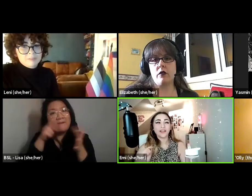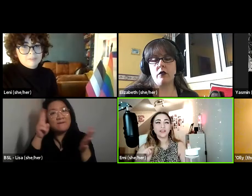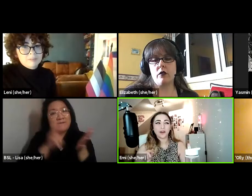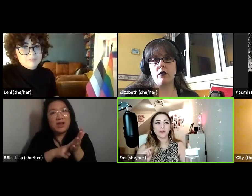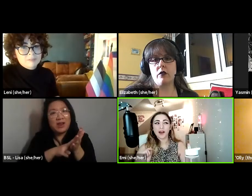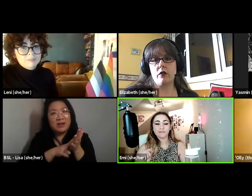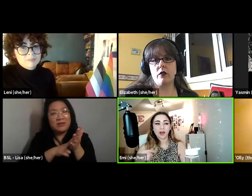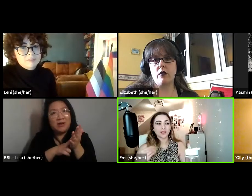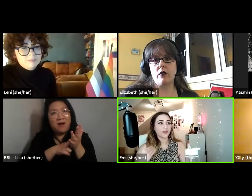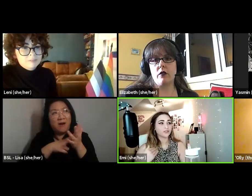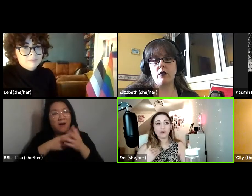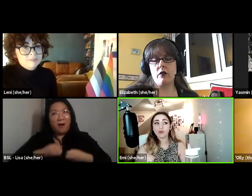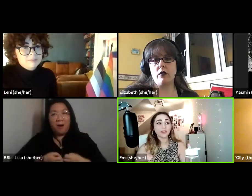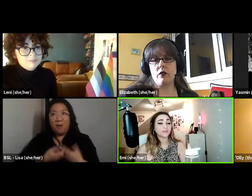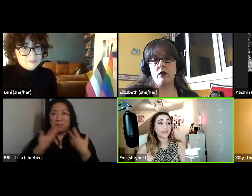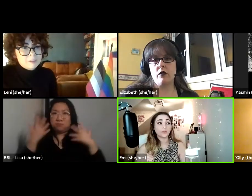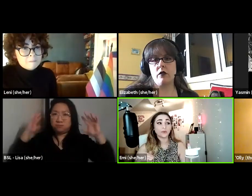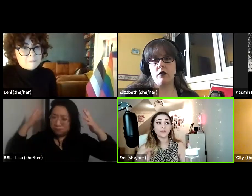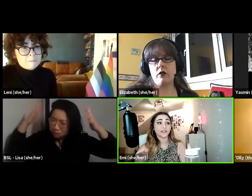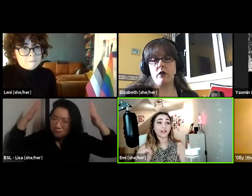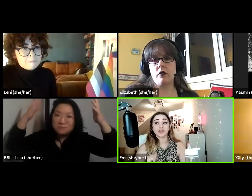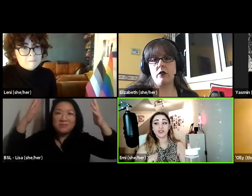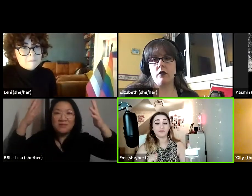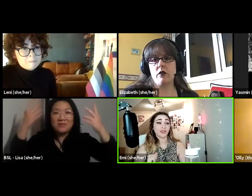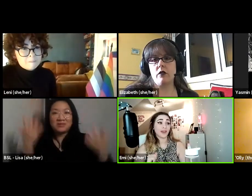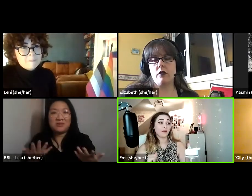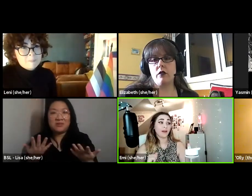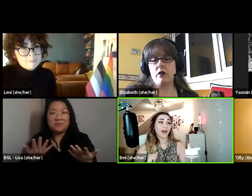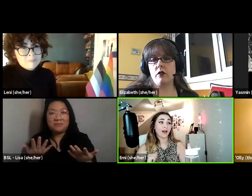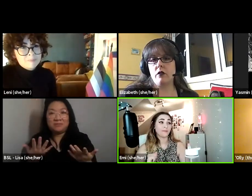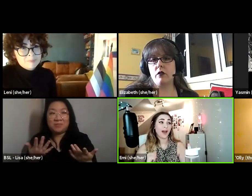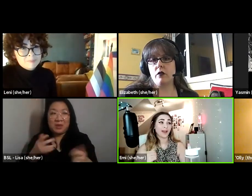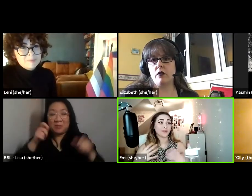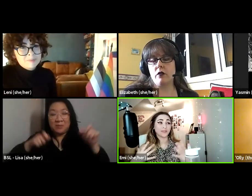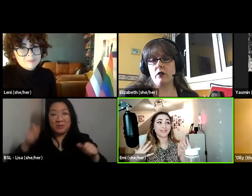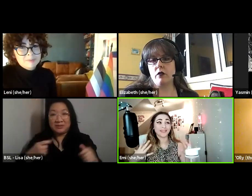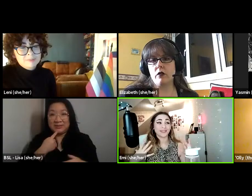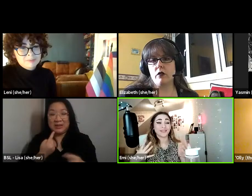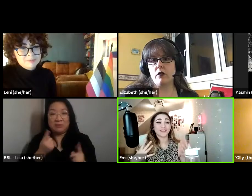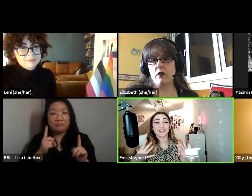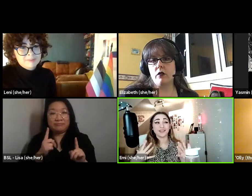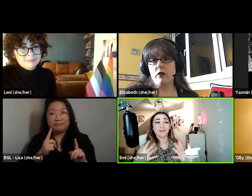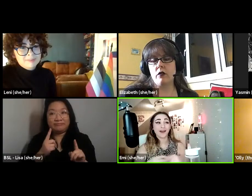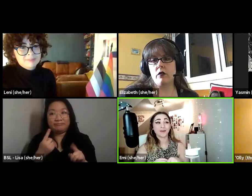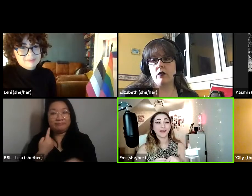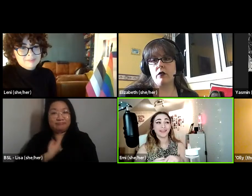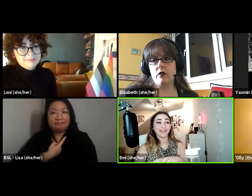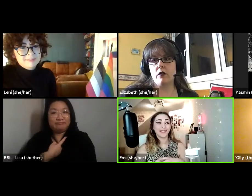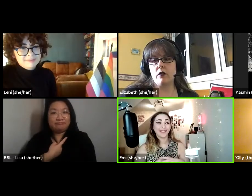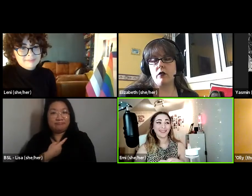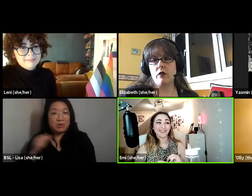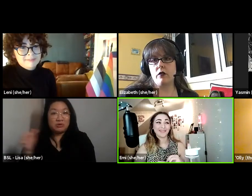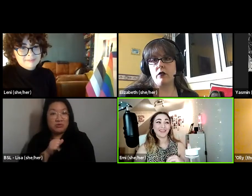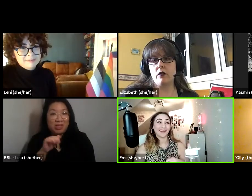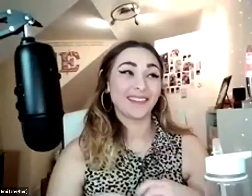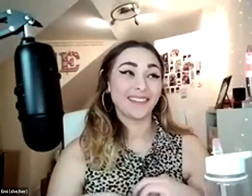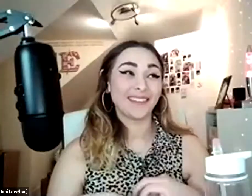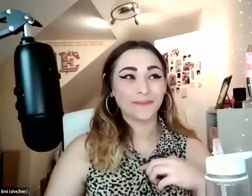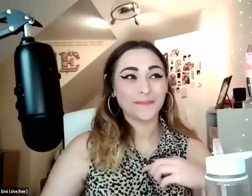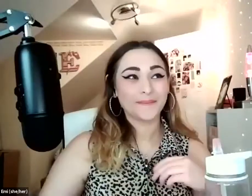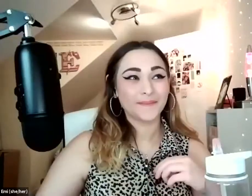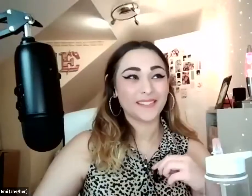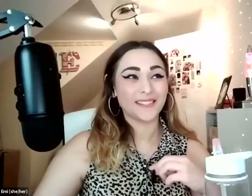just like, I know that I am marching past all of those people that said I shouldn't have been there. And it was such an empowering